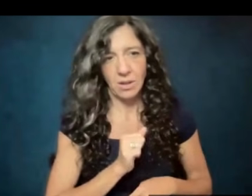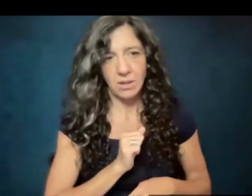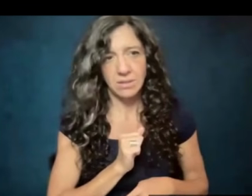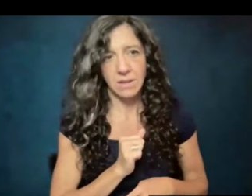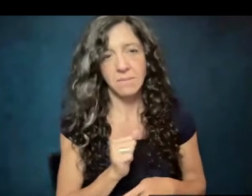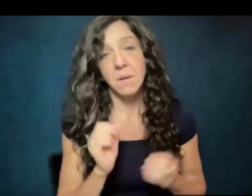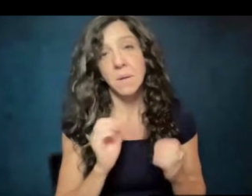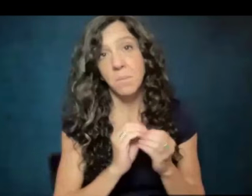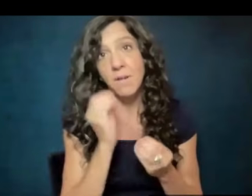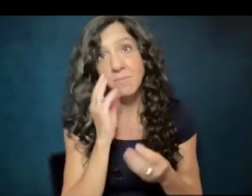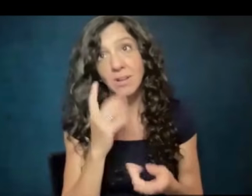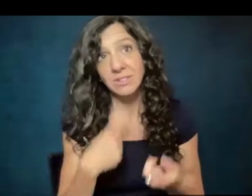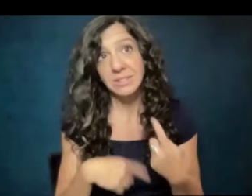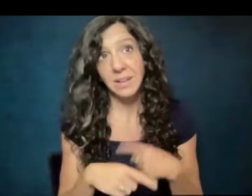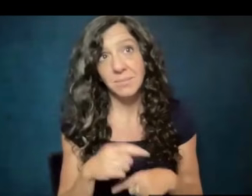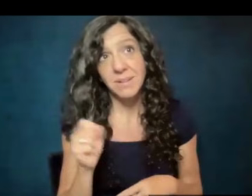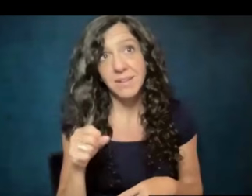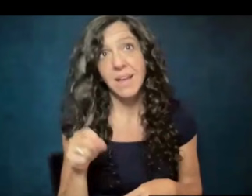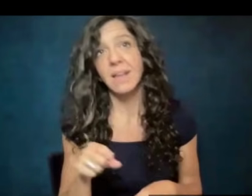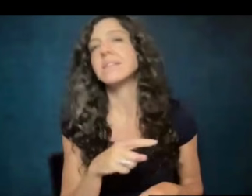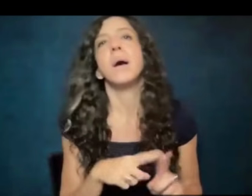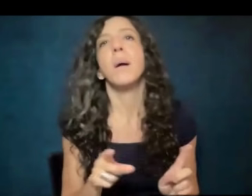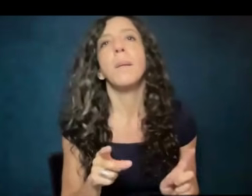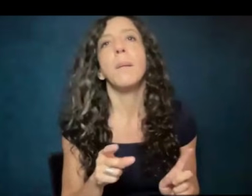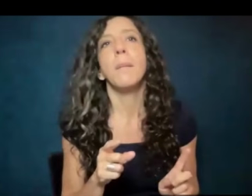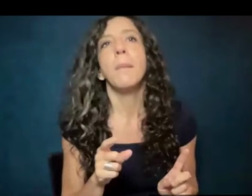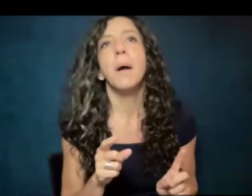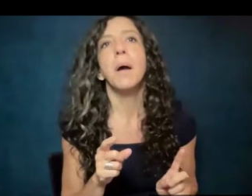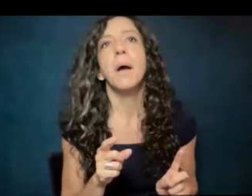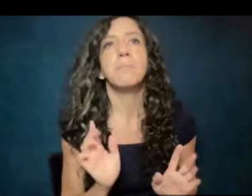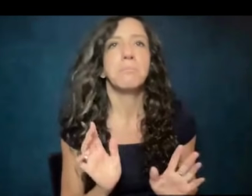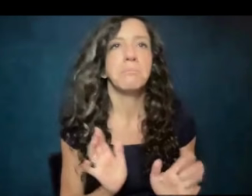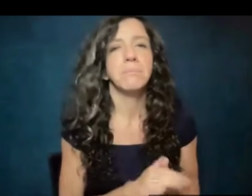I'm sure. But yeah.